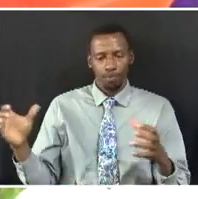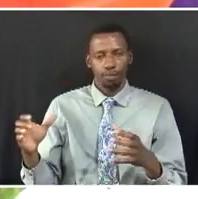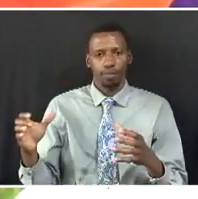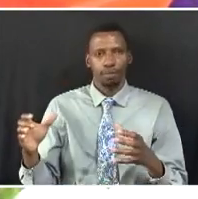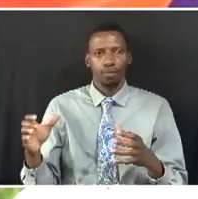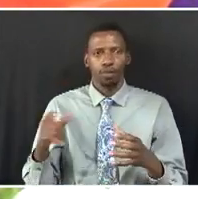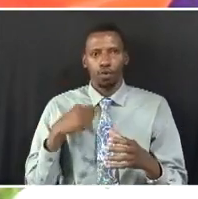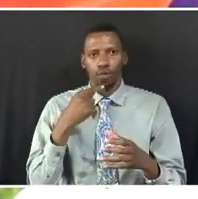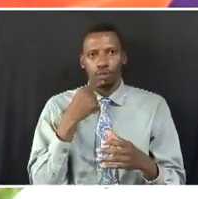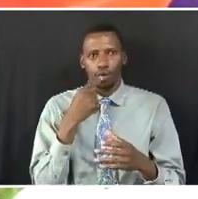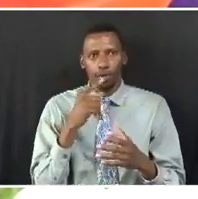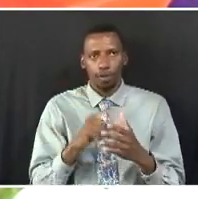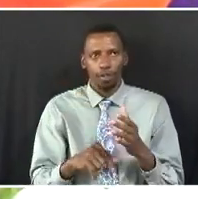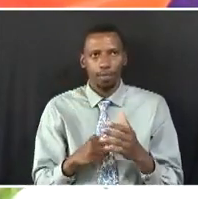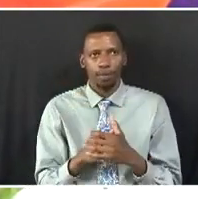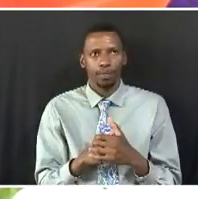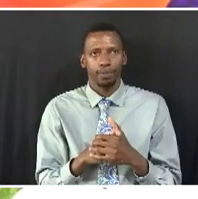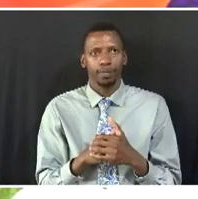that say,